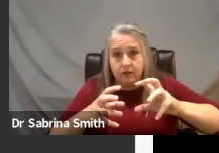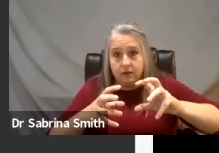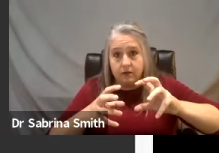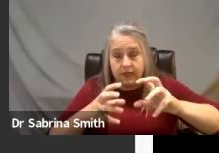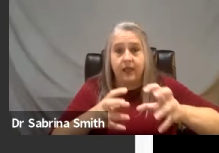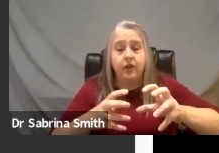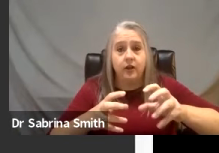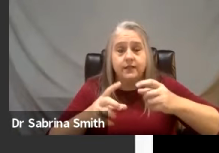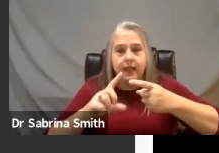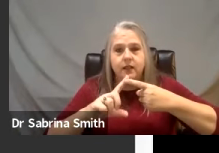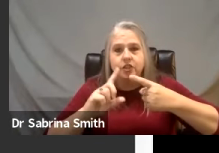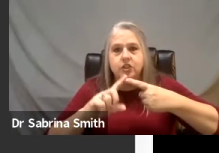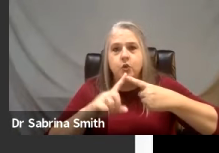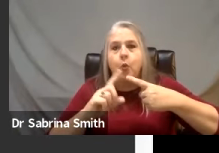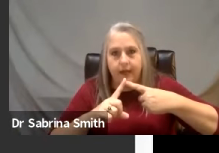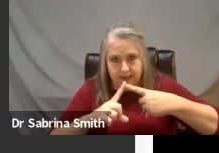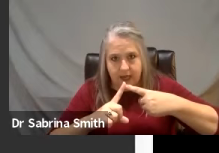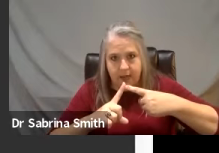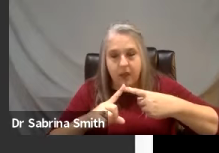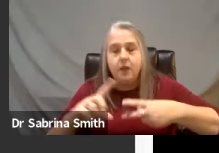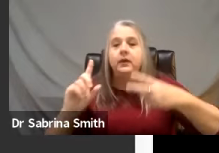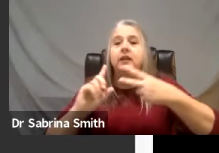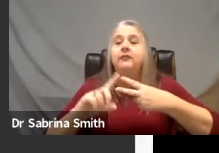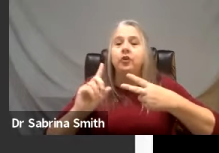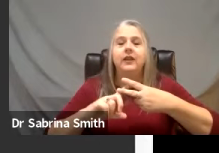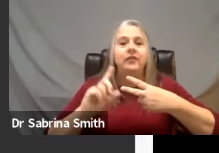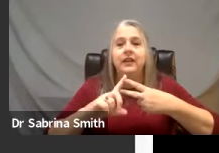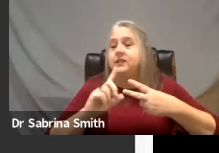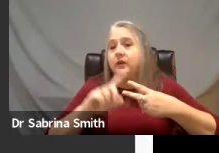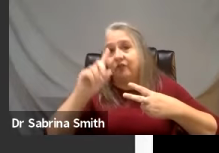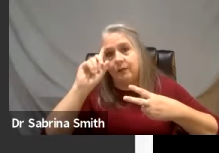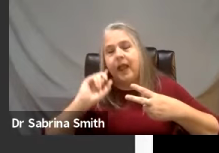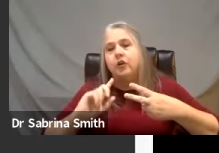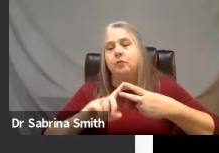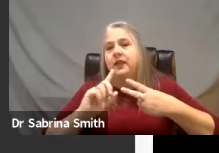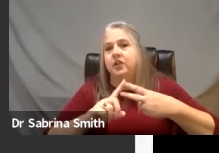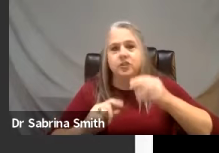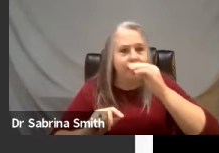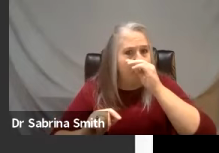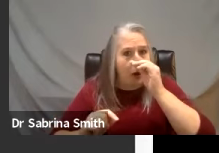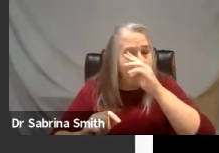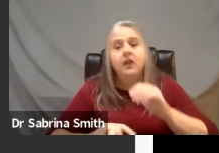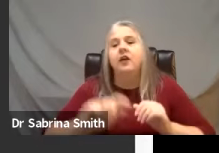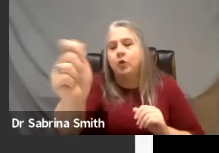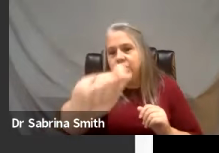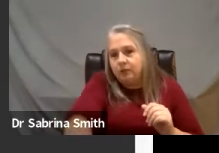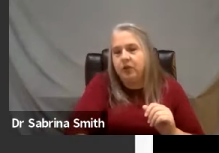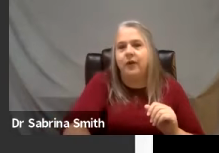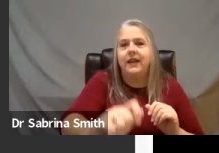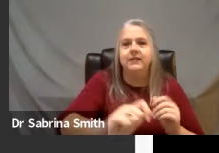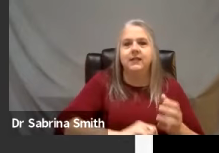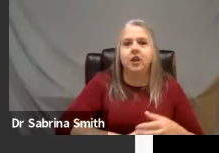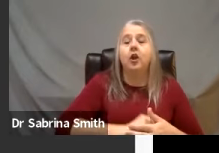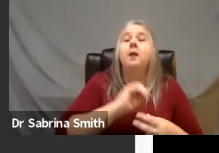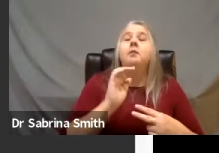working together, it's like, let's just do 1 at a time. But if you're giving any sort of feedback or you're picking yourself apart, of course you can put